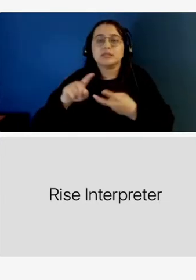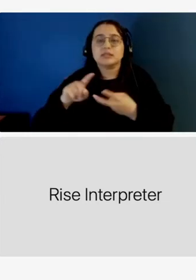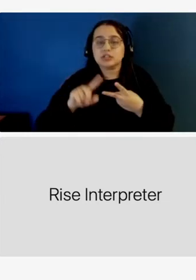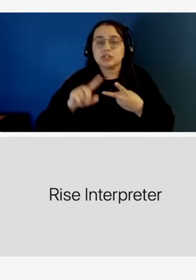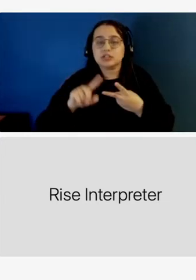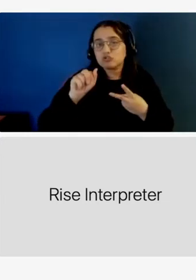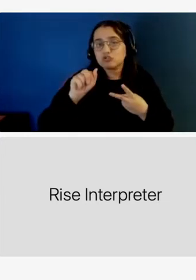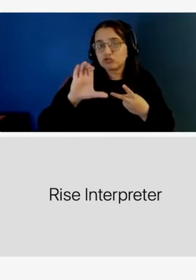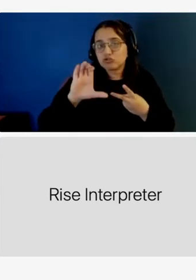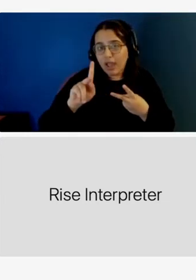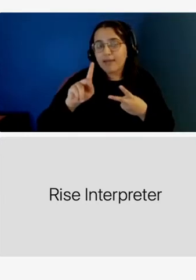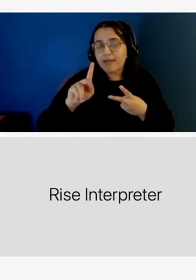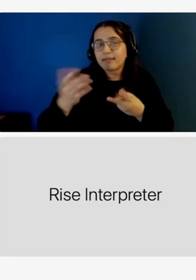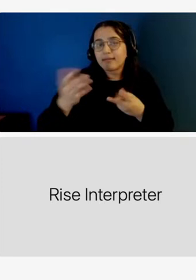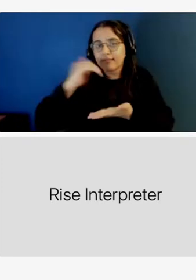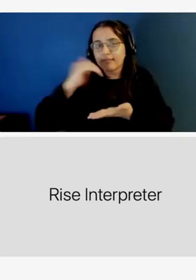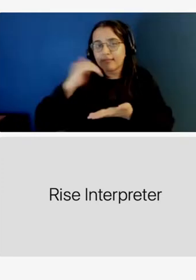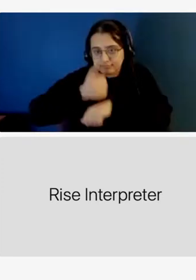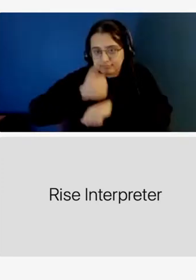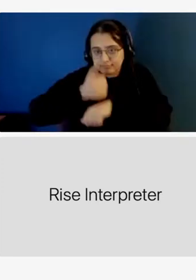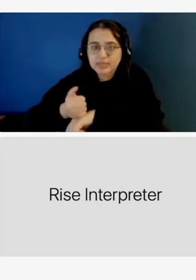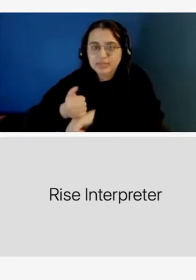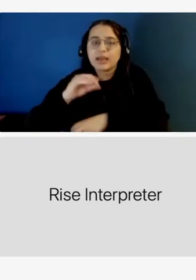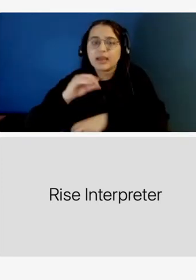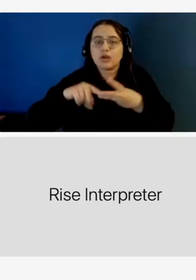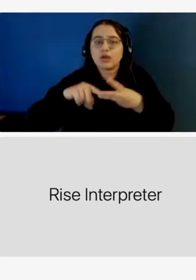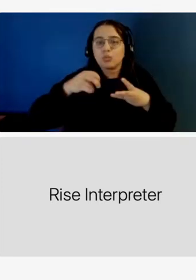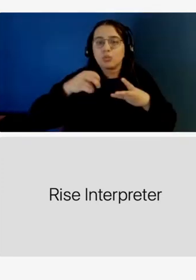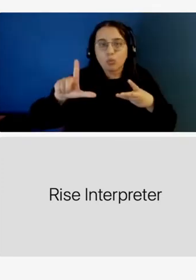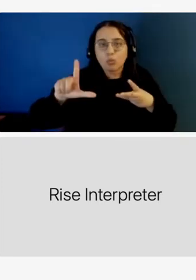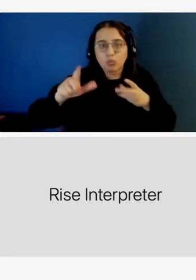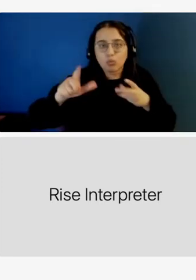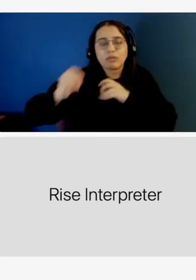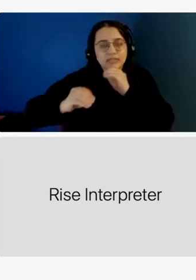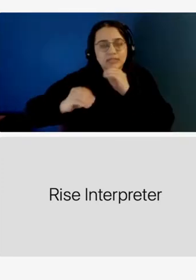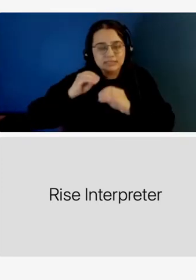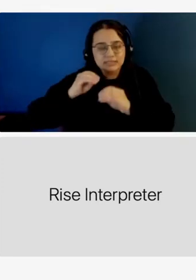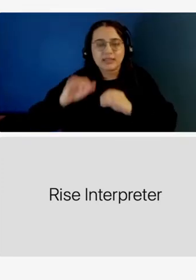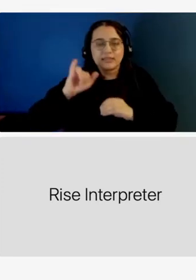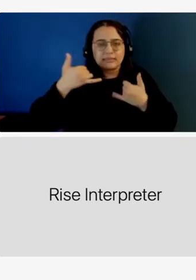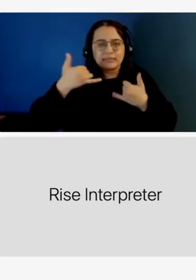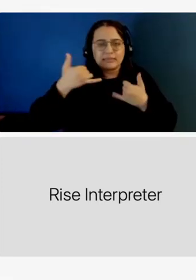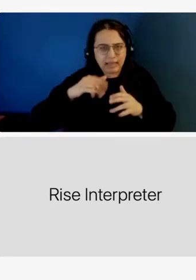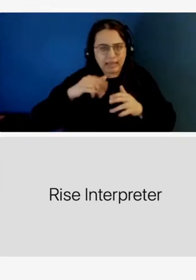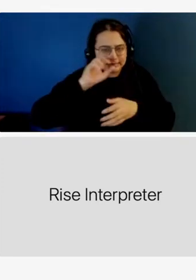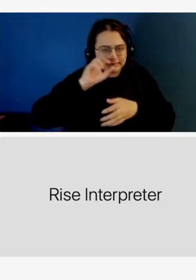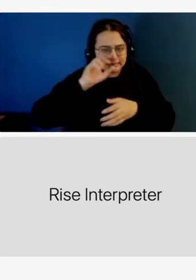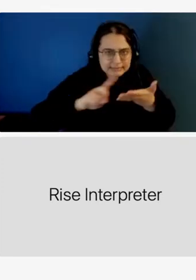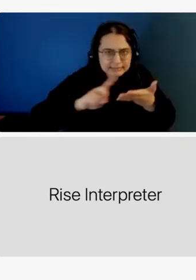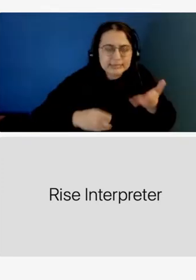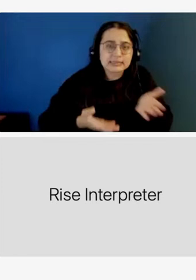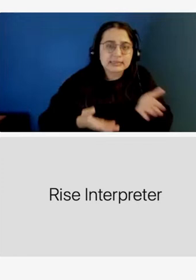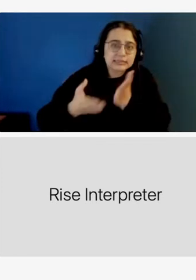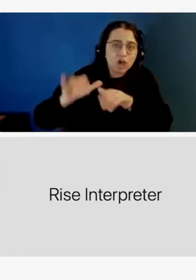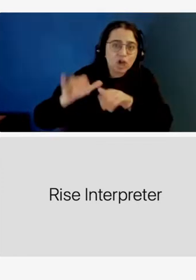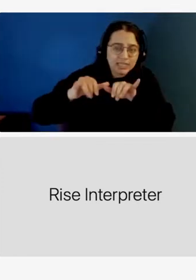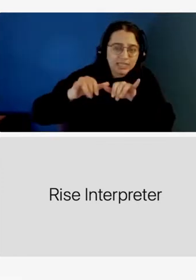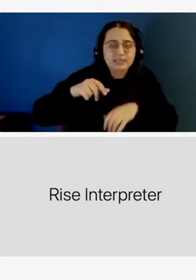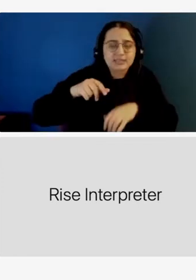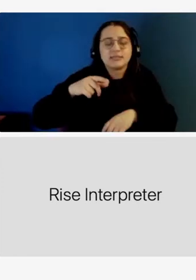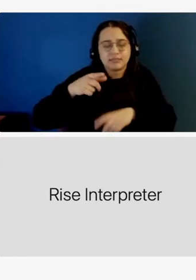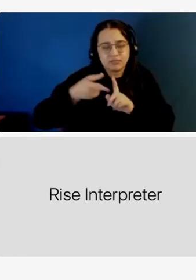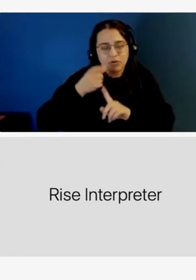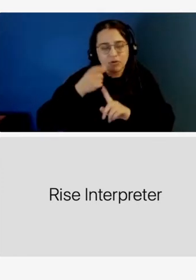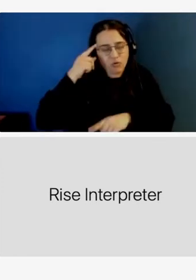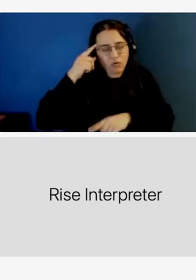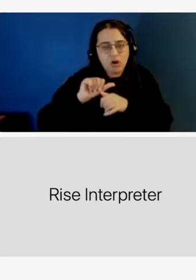the Division of State Architect for review. So we're hoping to receive approval between the month of March and April. Then we'll commence